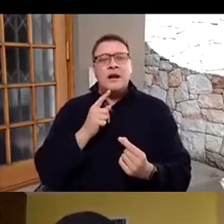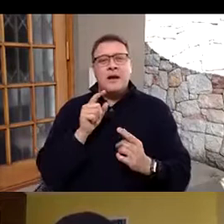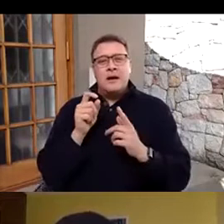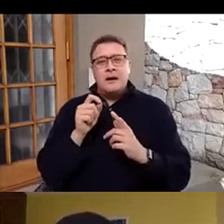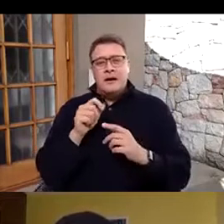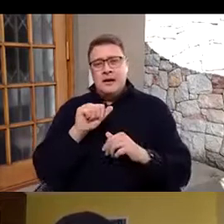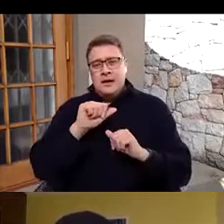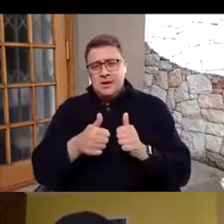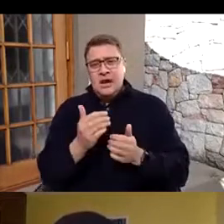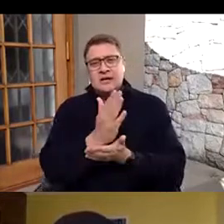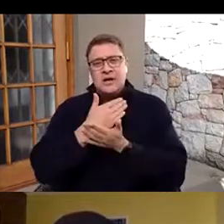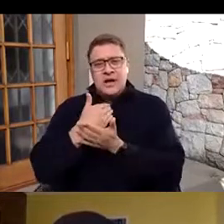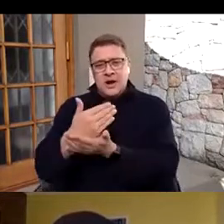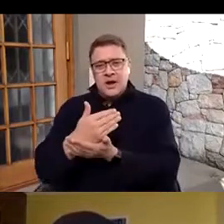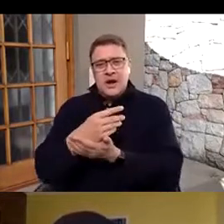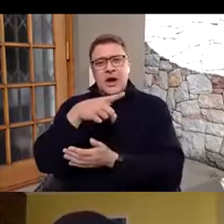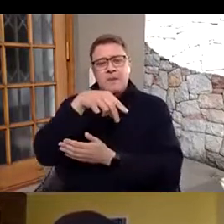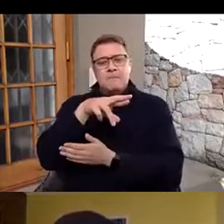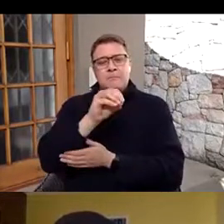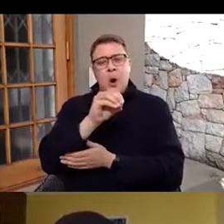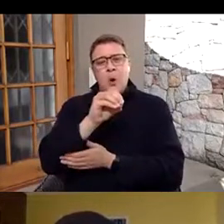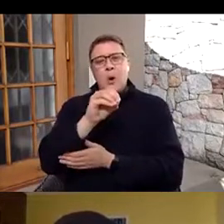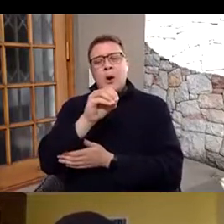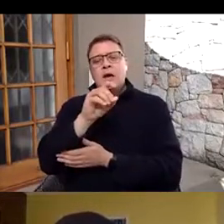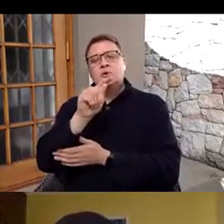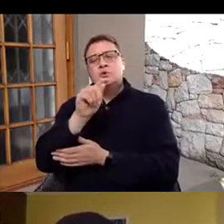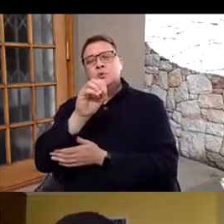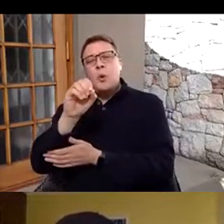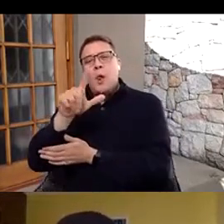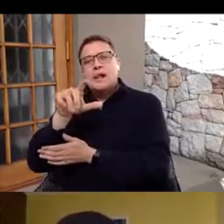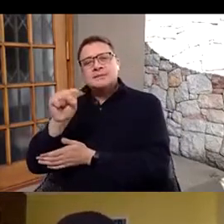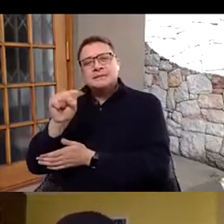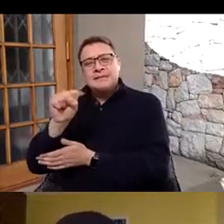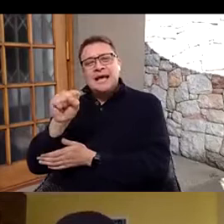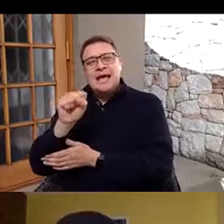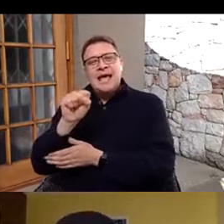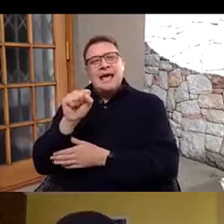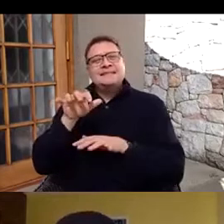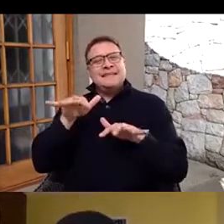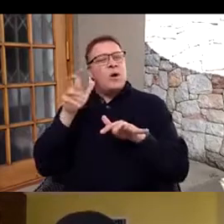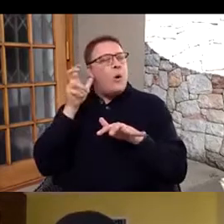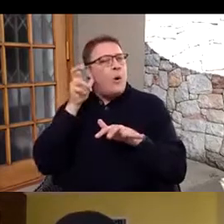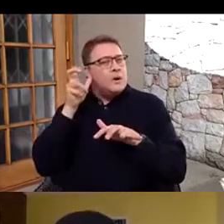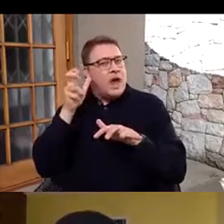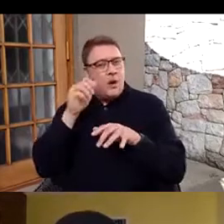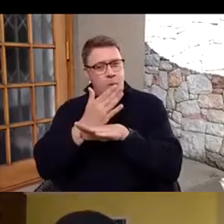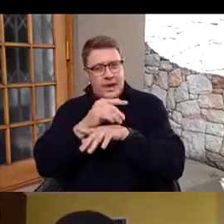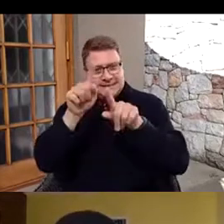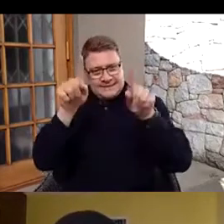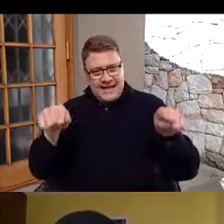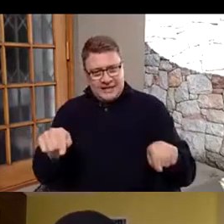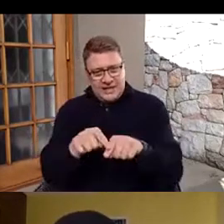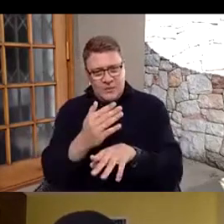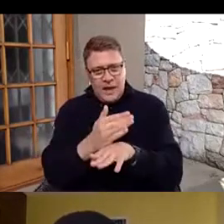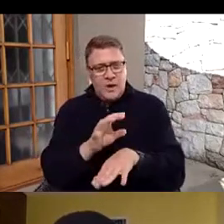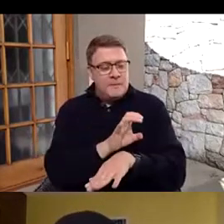is to share a Pro Tools window with you. Pro Tools. Pro Tools is a digital audio workstation that